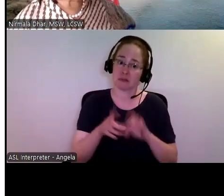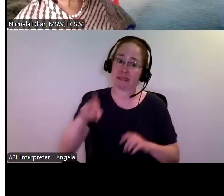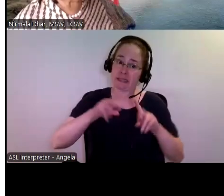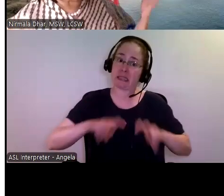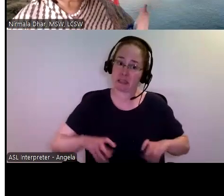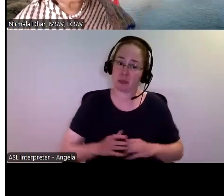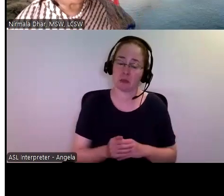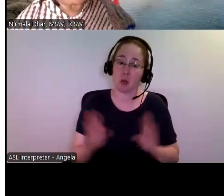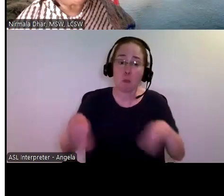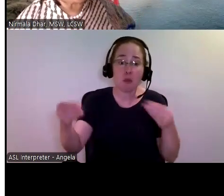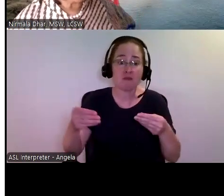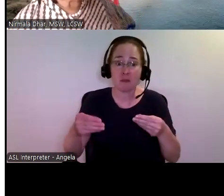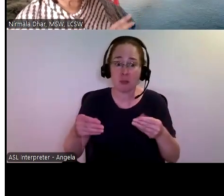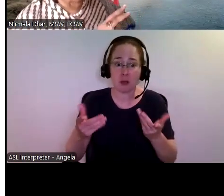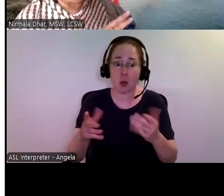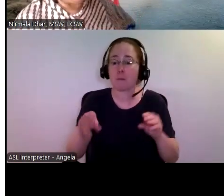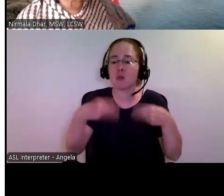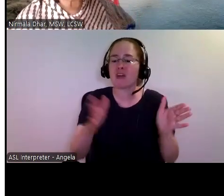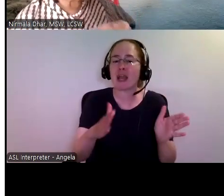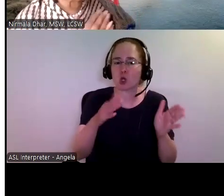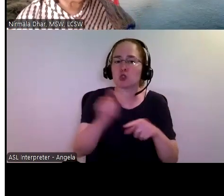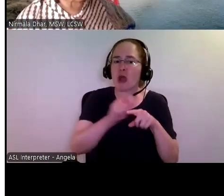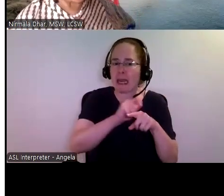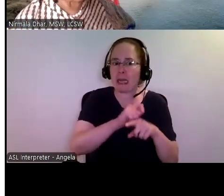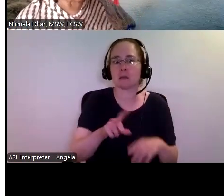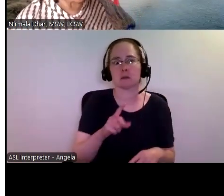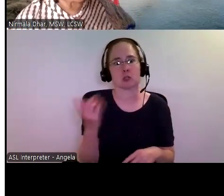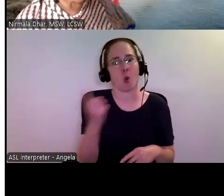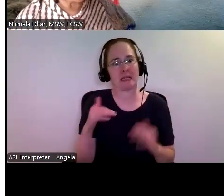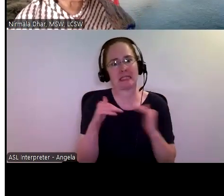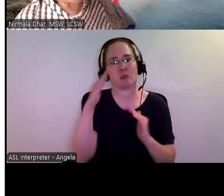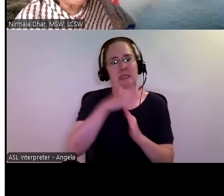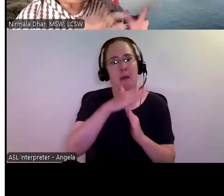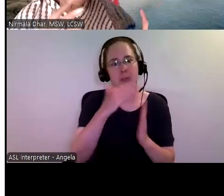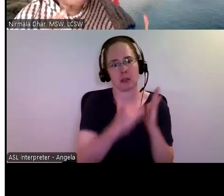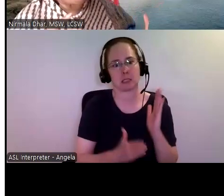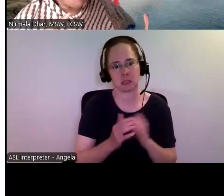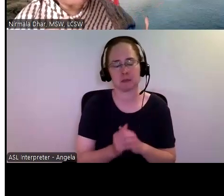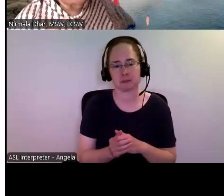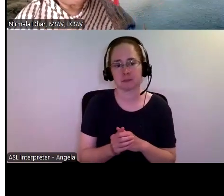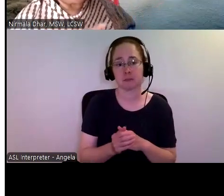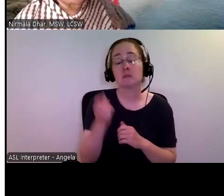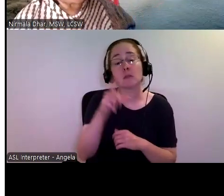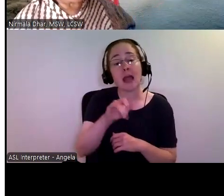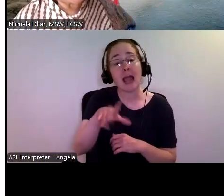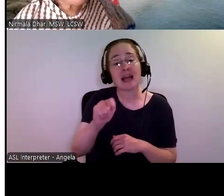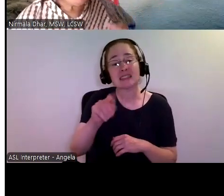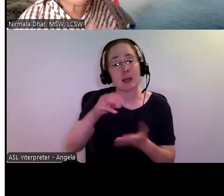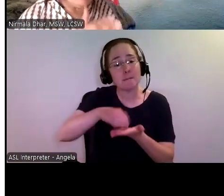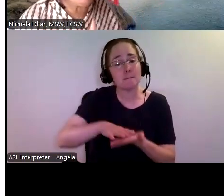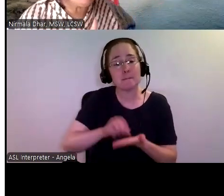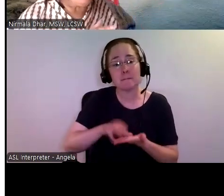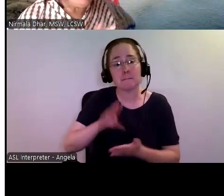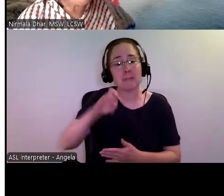Provider training rises to the top. So after you have done that asset mapping, which can be very broad, okay, it's not